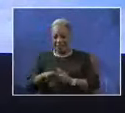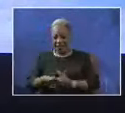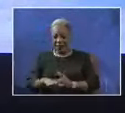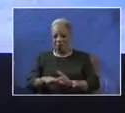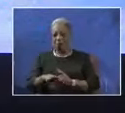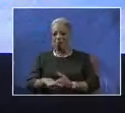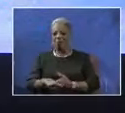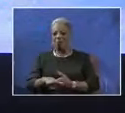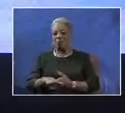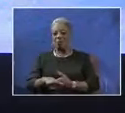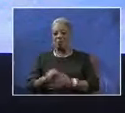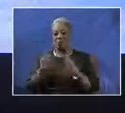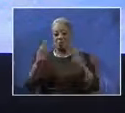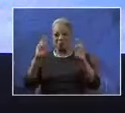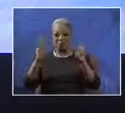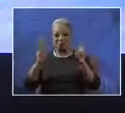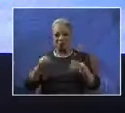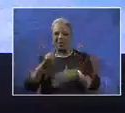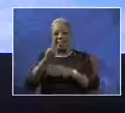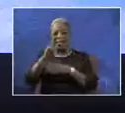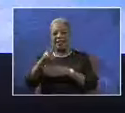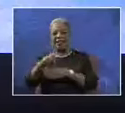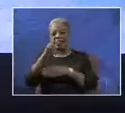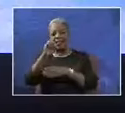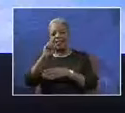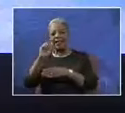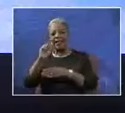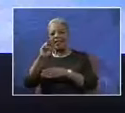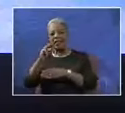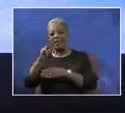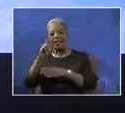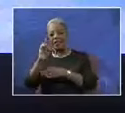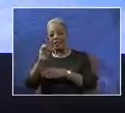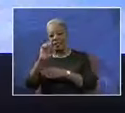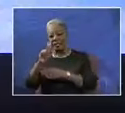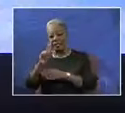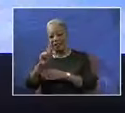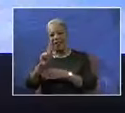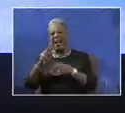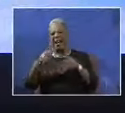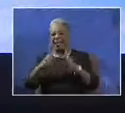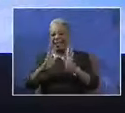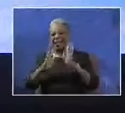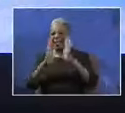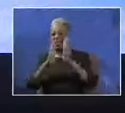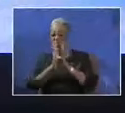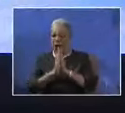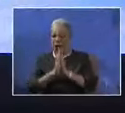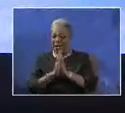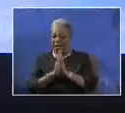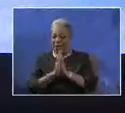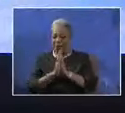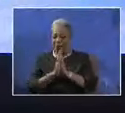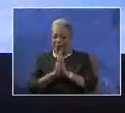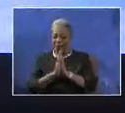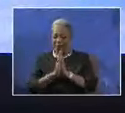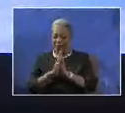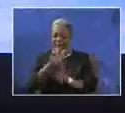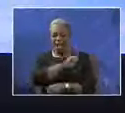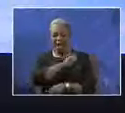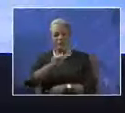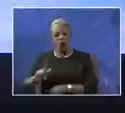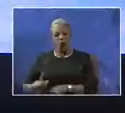Down. 2 Samuel chapter 24. Let's pray together. Heavenly Father, for every name that has been mentioned, for all